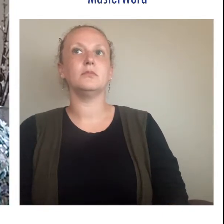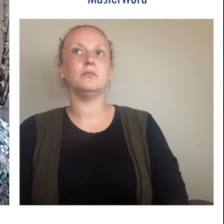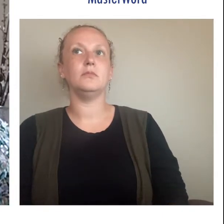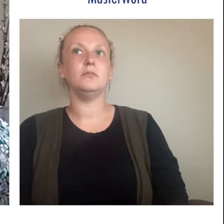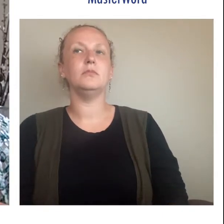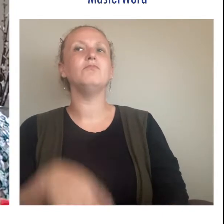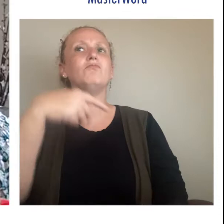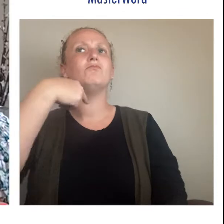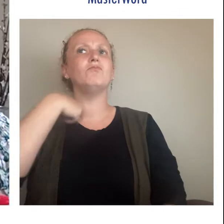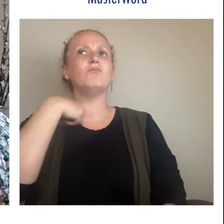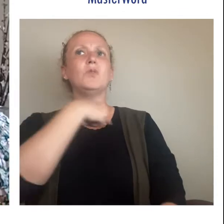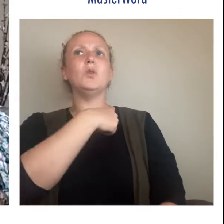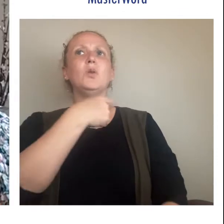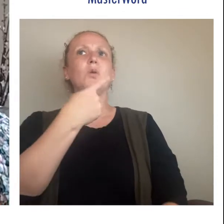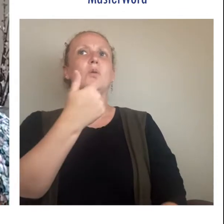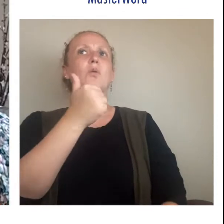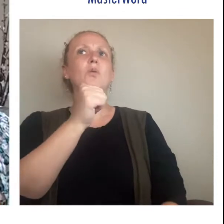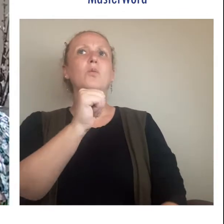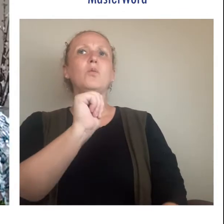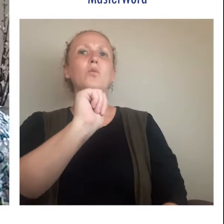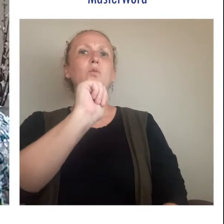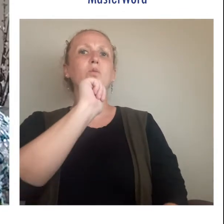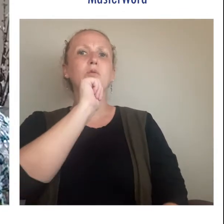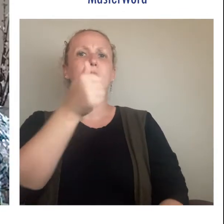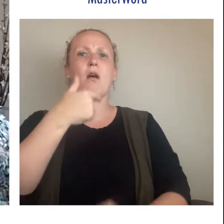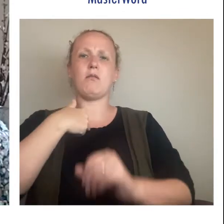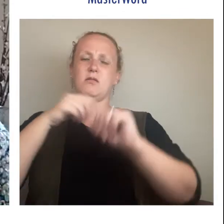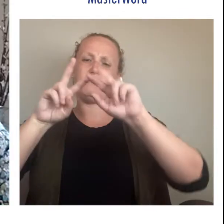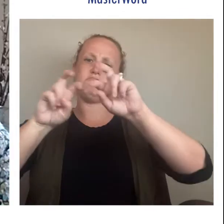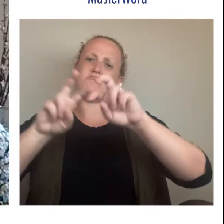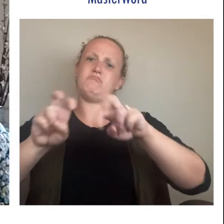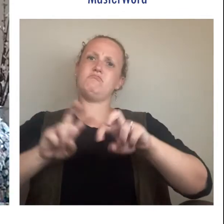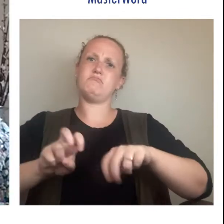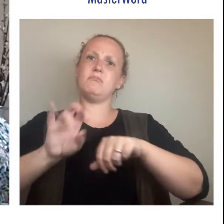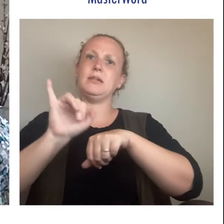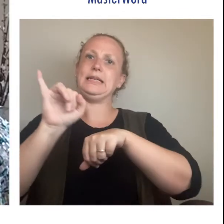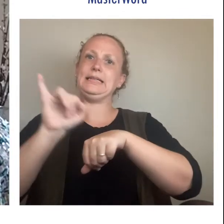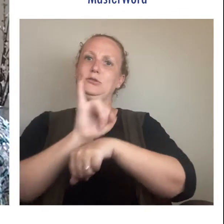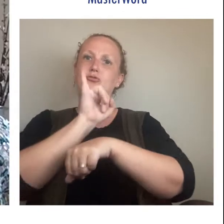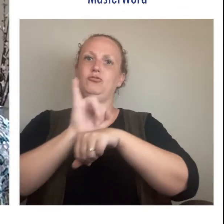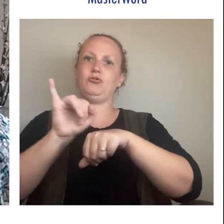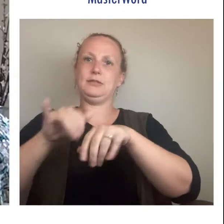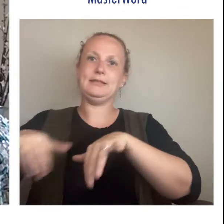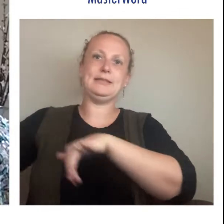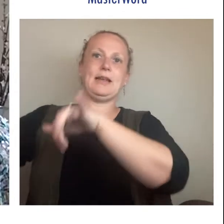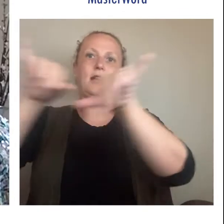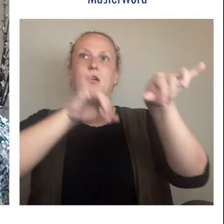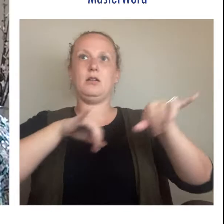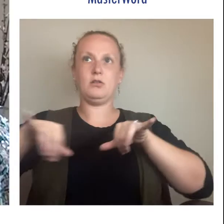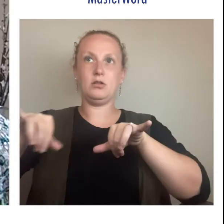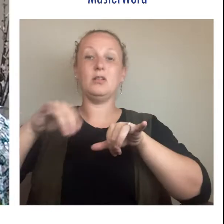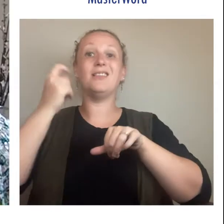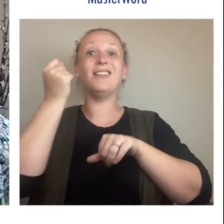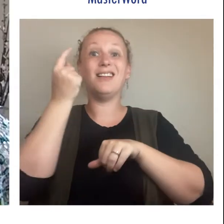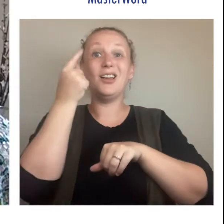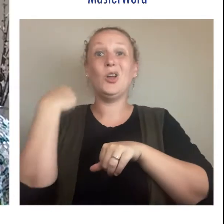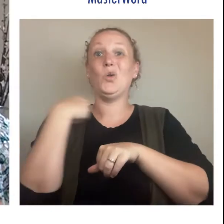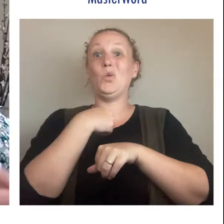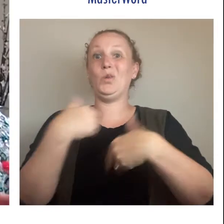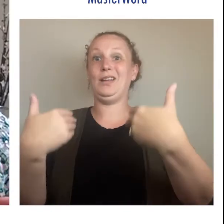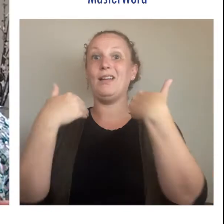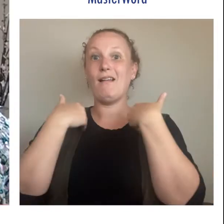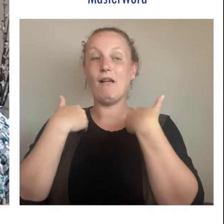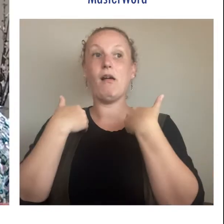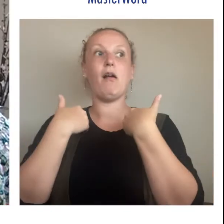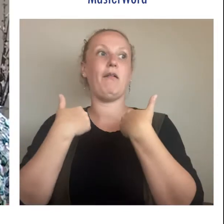from the position, from the position of the industry standards, because there are federal court certified interpreters. There